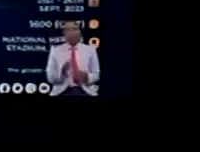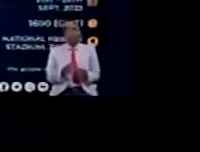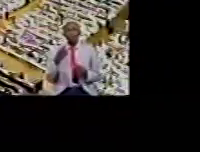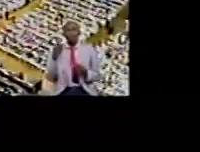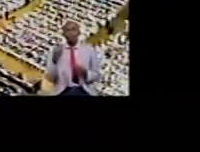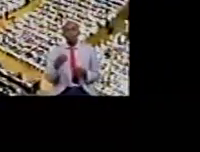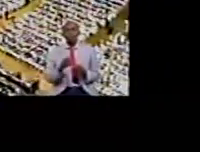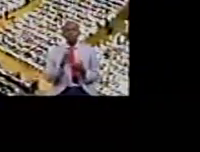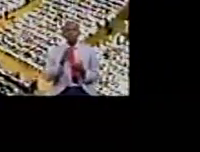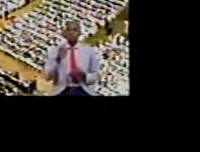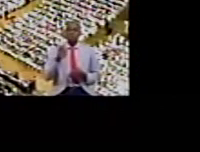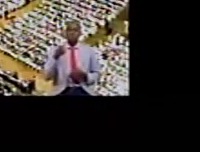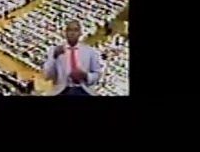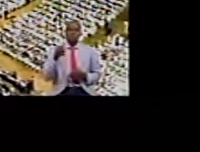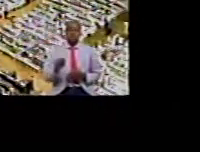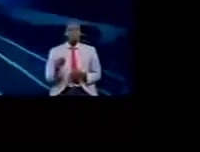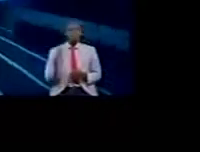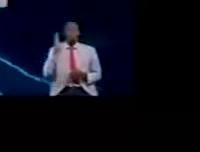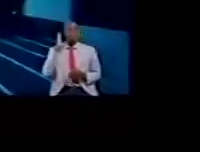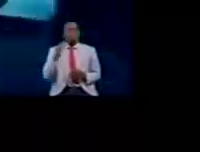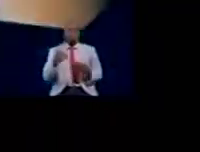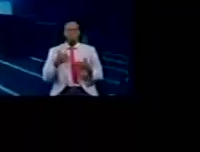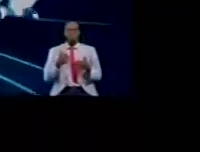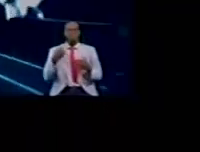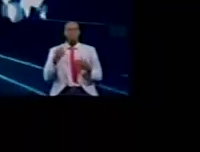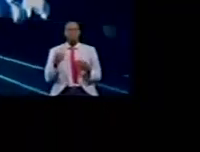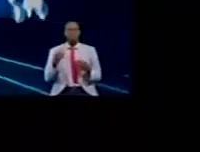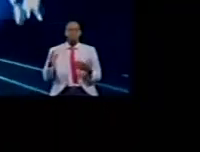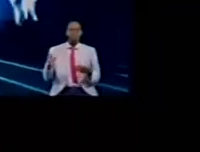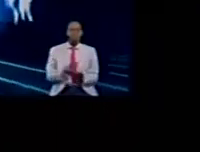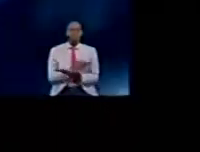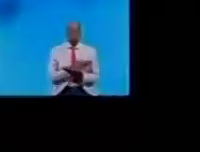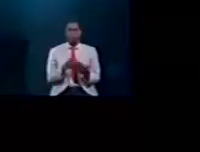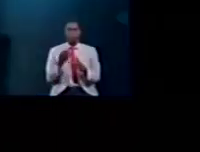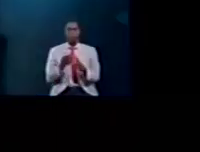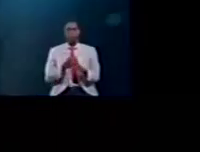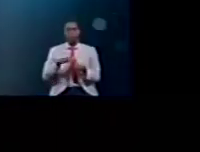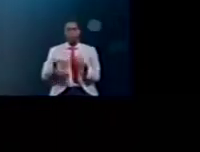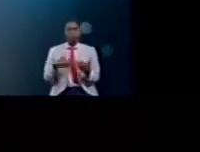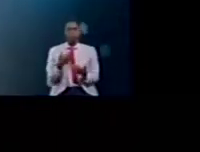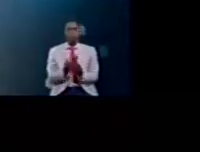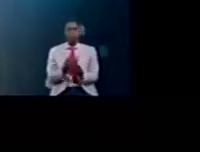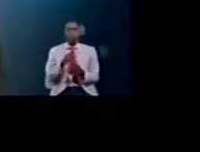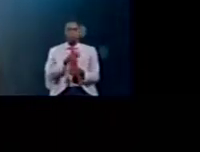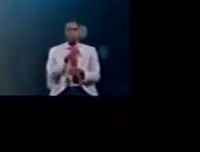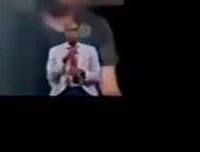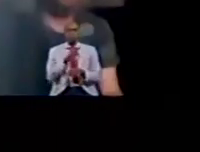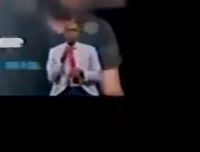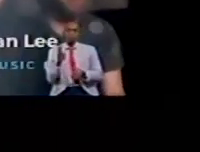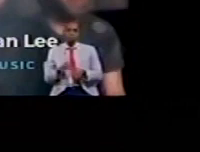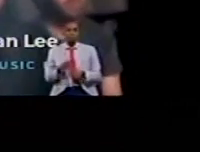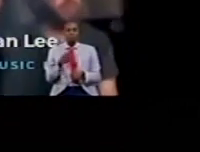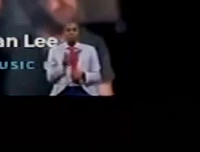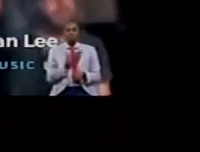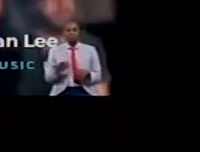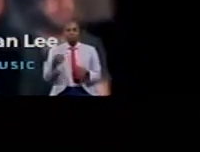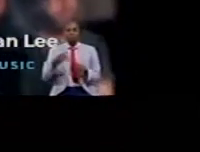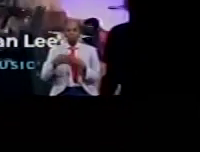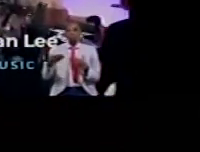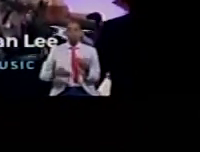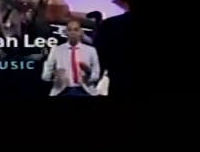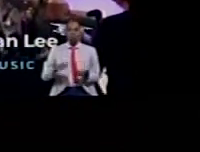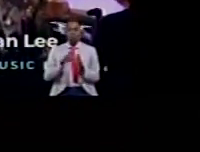edition will feature inspirational songs from choirs across the globe, while the guest music minister, Jonathan